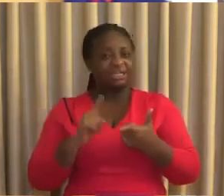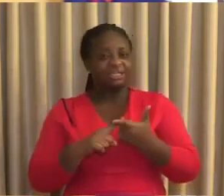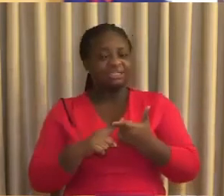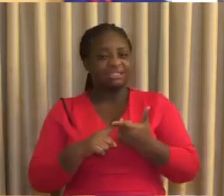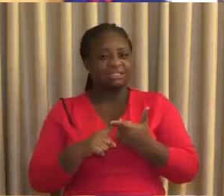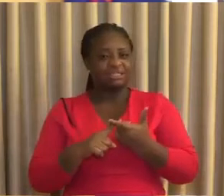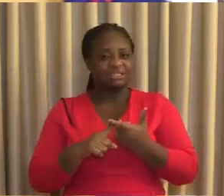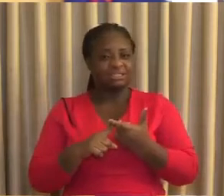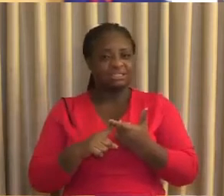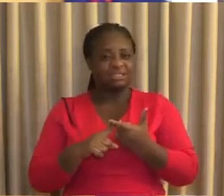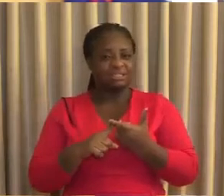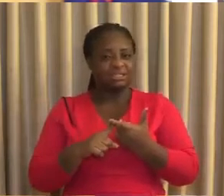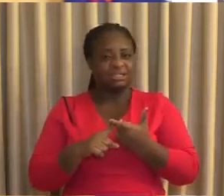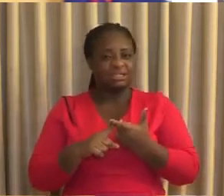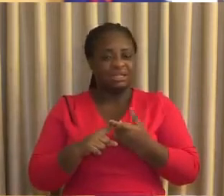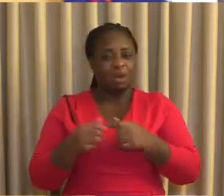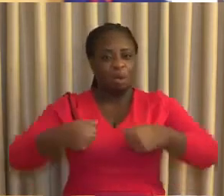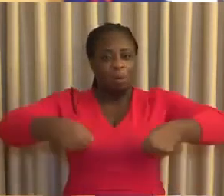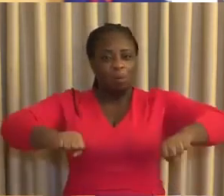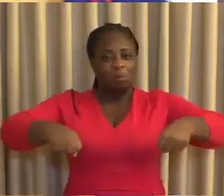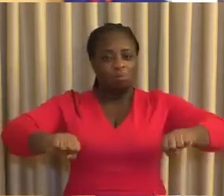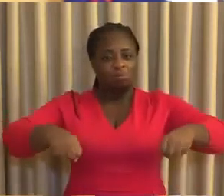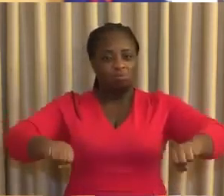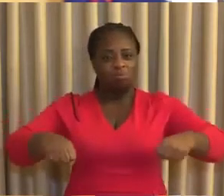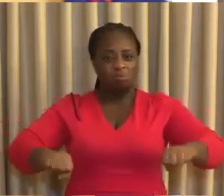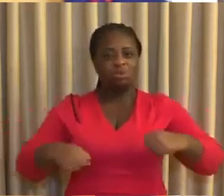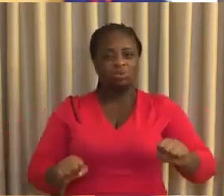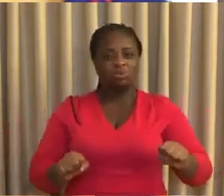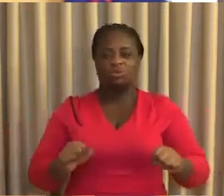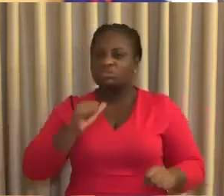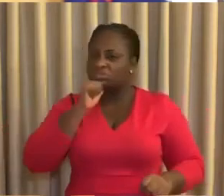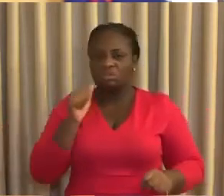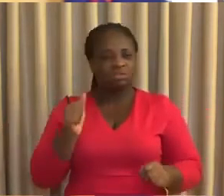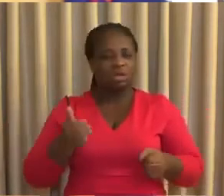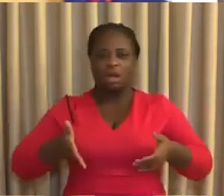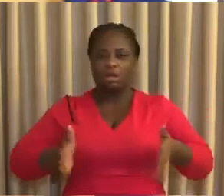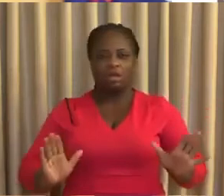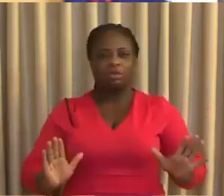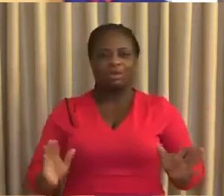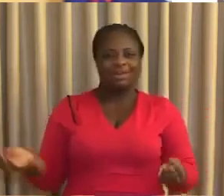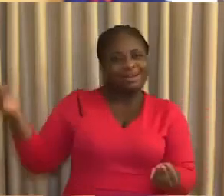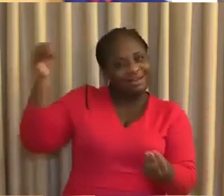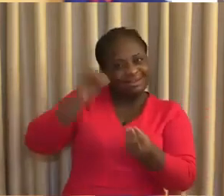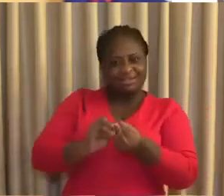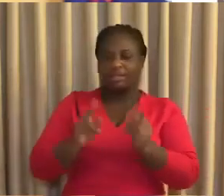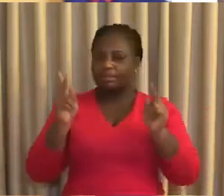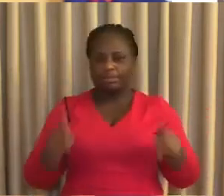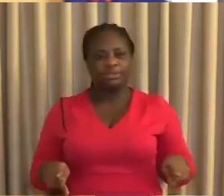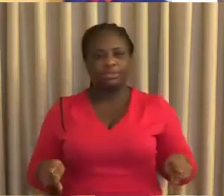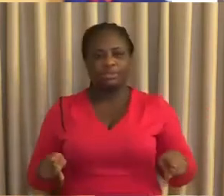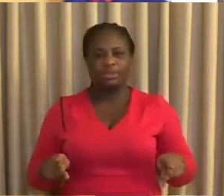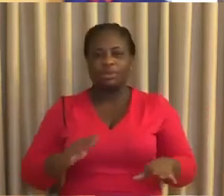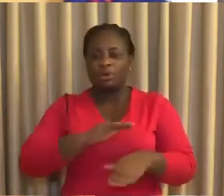of motorbikes are not allowed to carry any additional person, and all intracity passenger